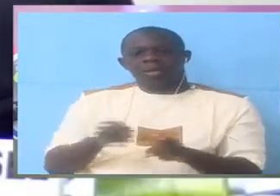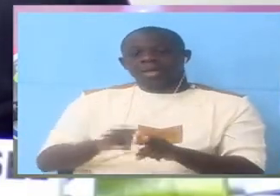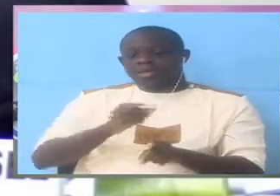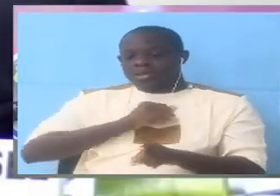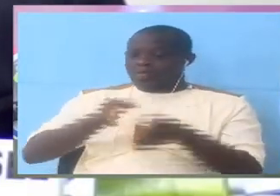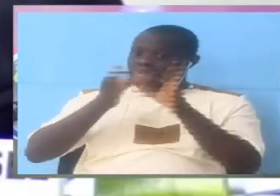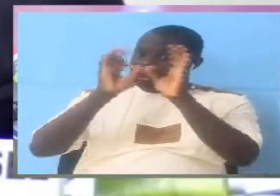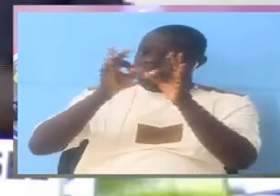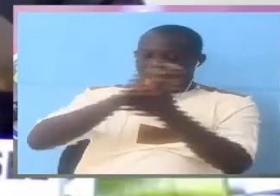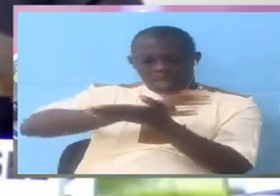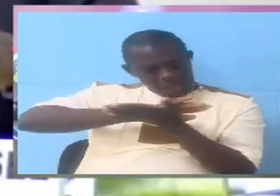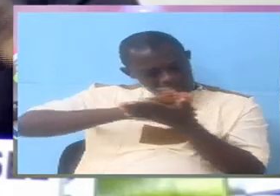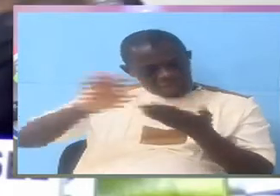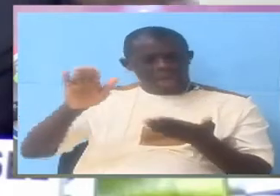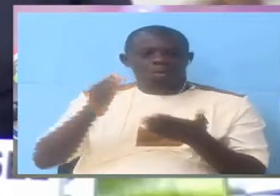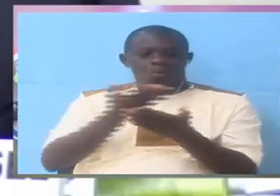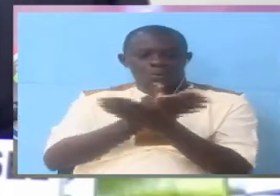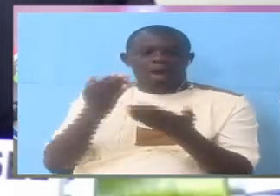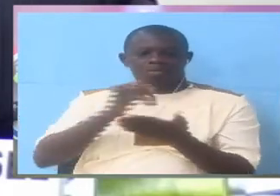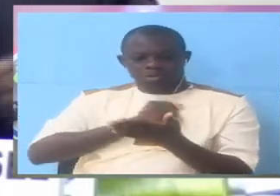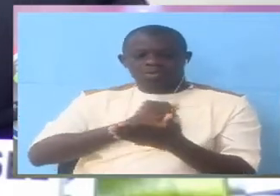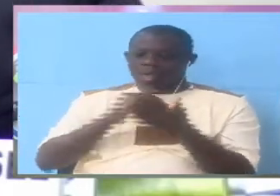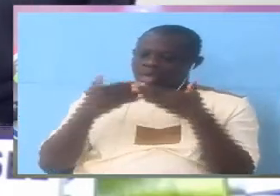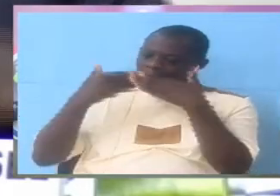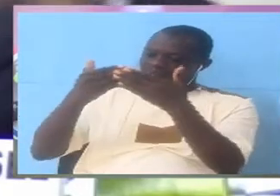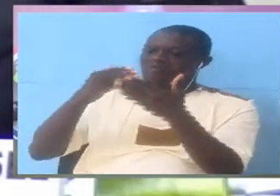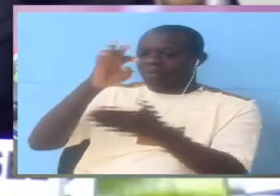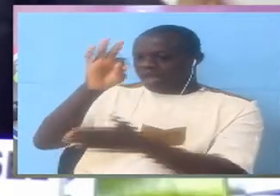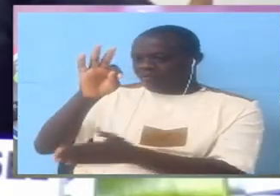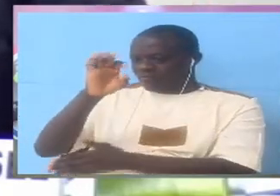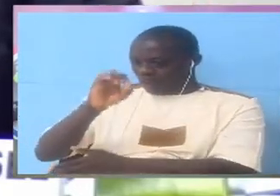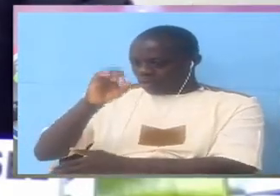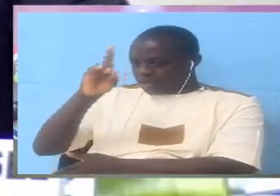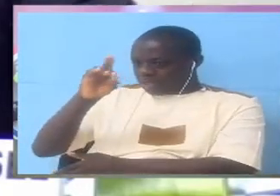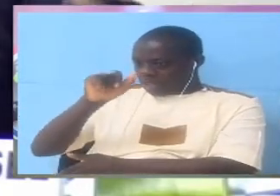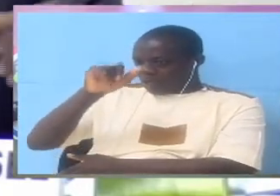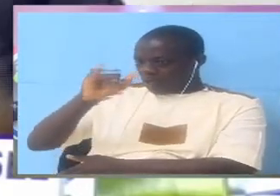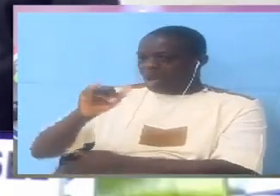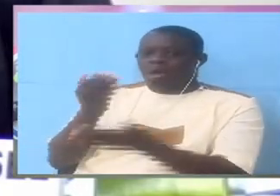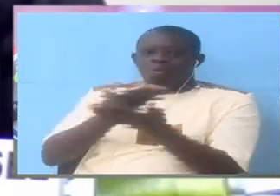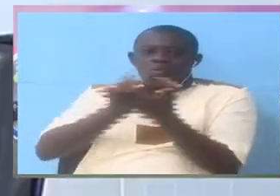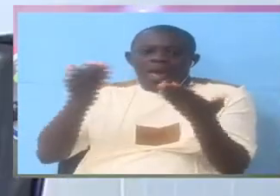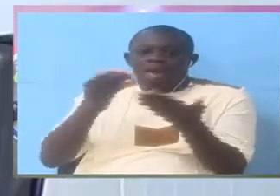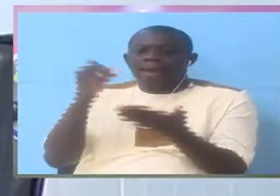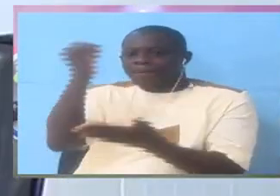he clearly explained why he told to Fode. Okay. Because it was Peter talking to Paul.